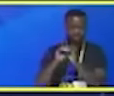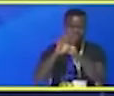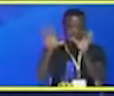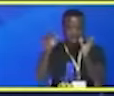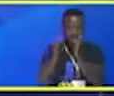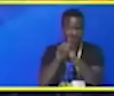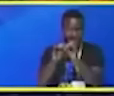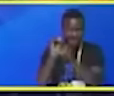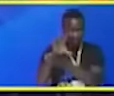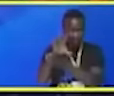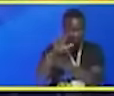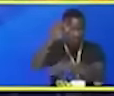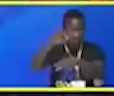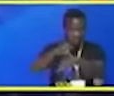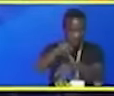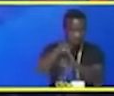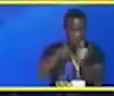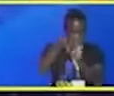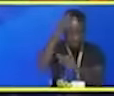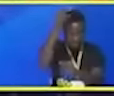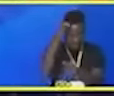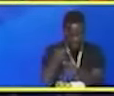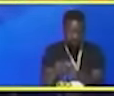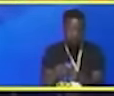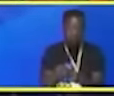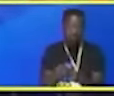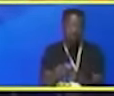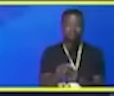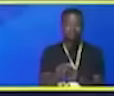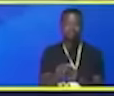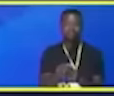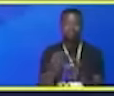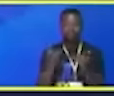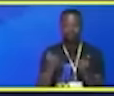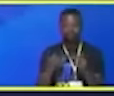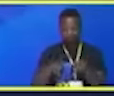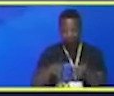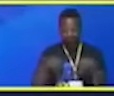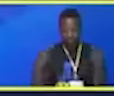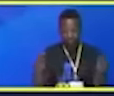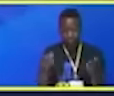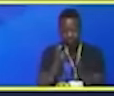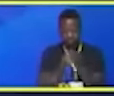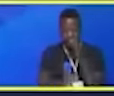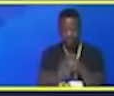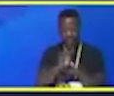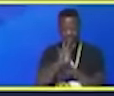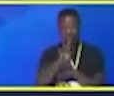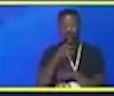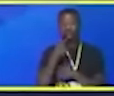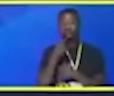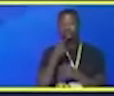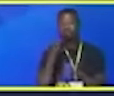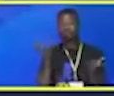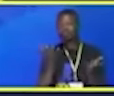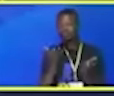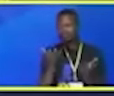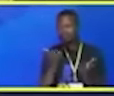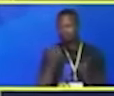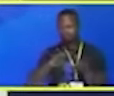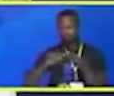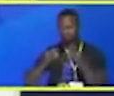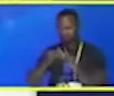you tonight in the name of Jesus Christ. Revelation chapter 4 gives us a very interesting